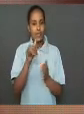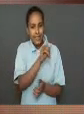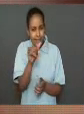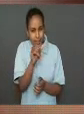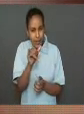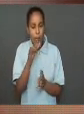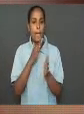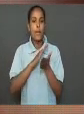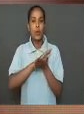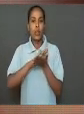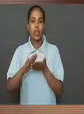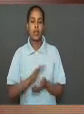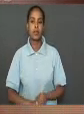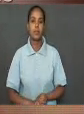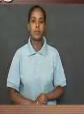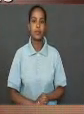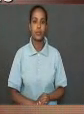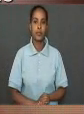same purity.